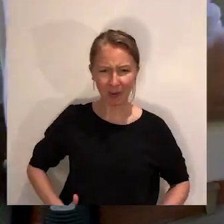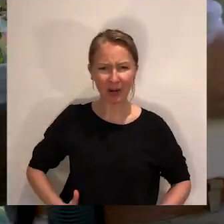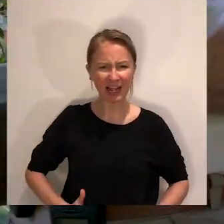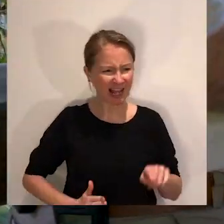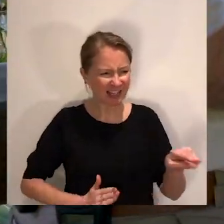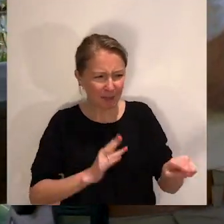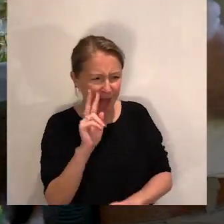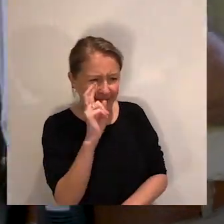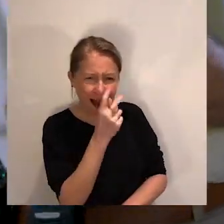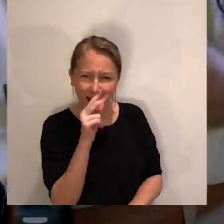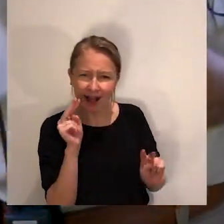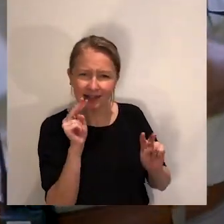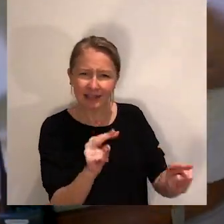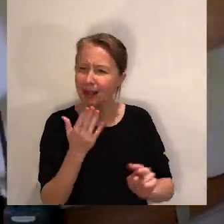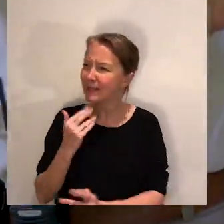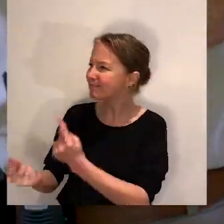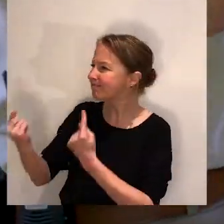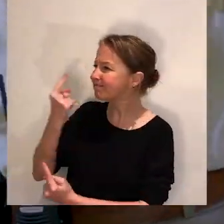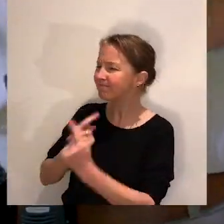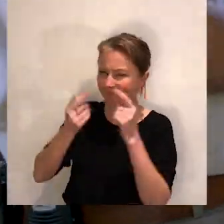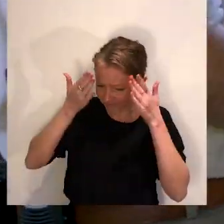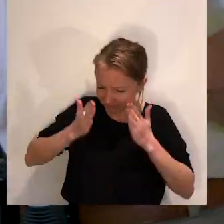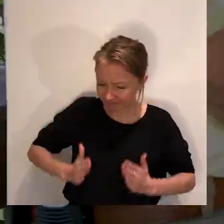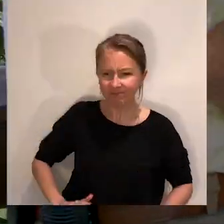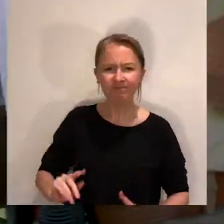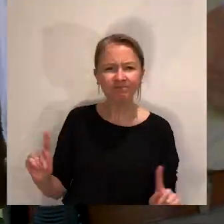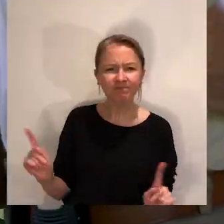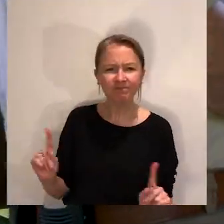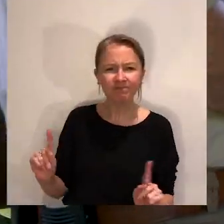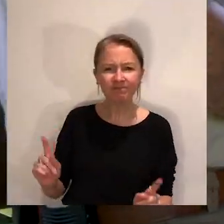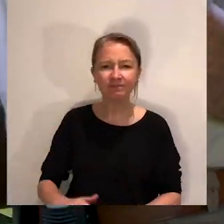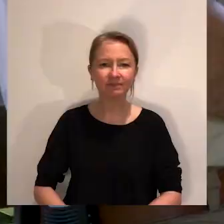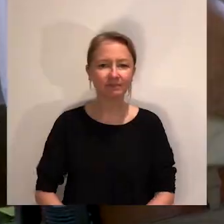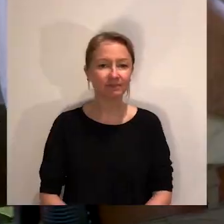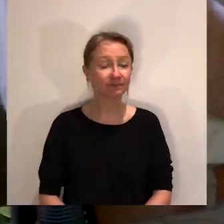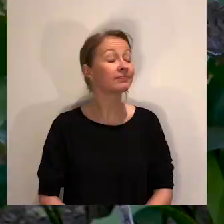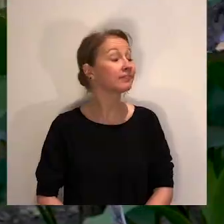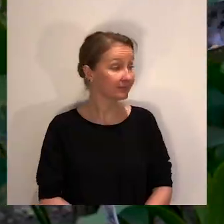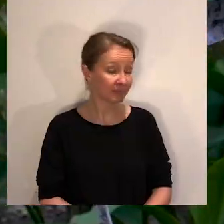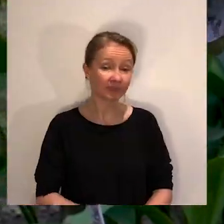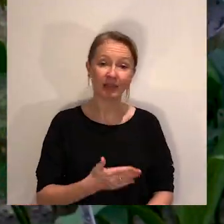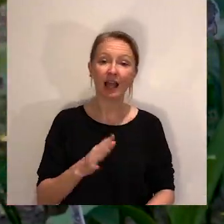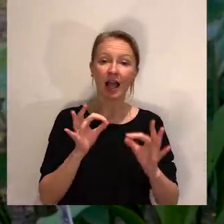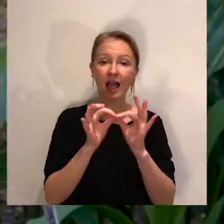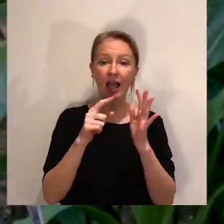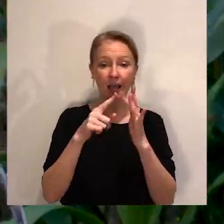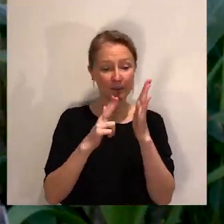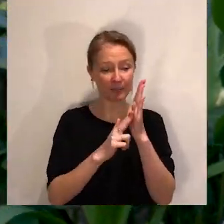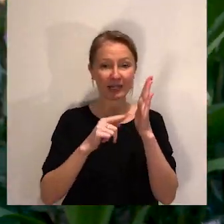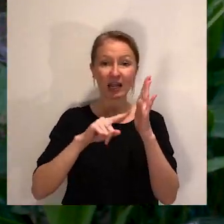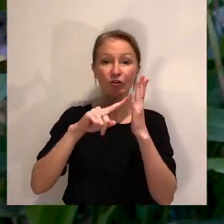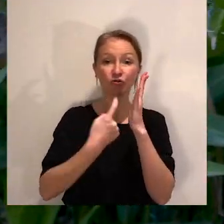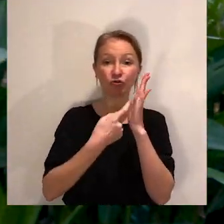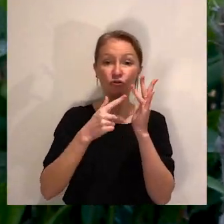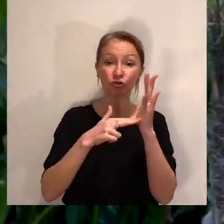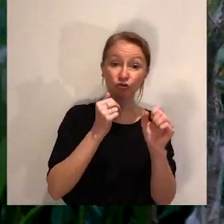bit dark there, but could you describe what he looks like and what his physiology is? So Binturong are also known as bearcats.